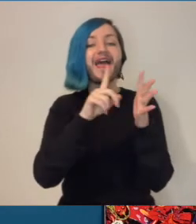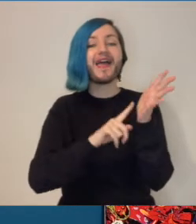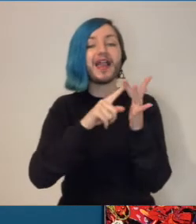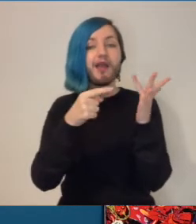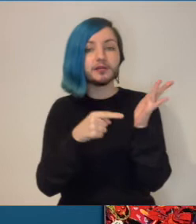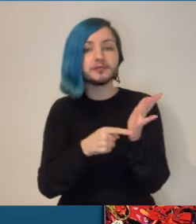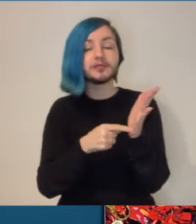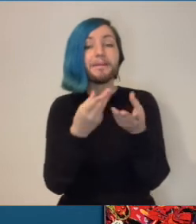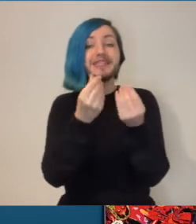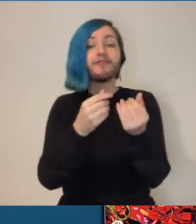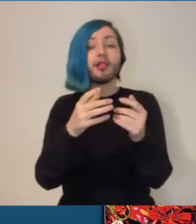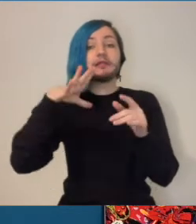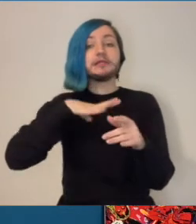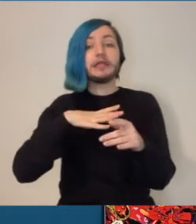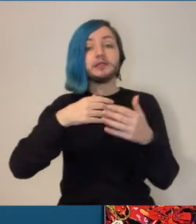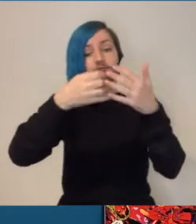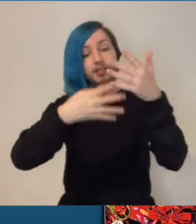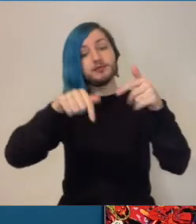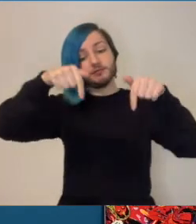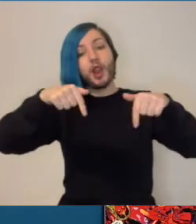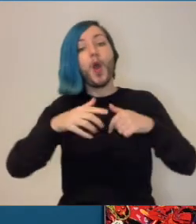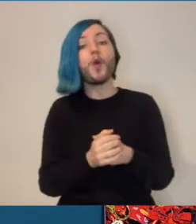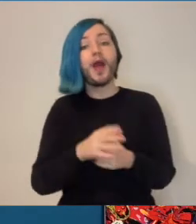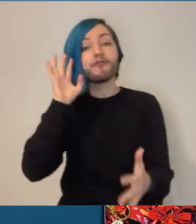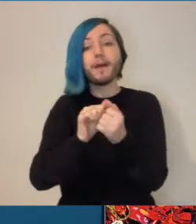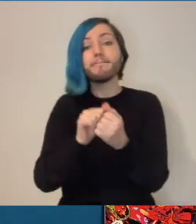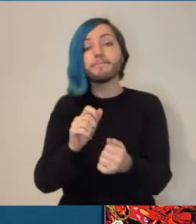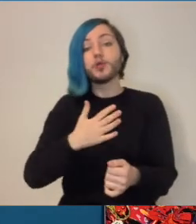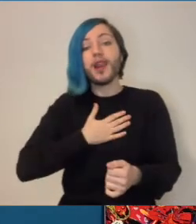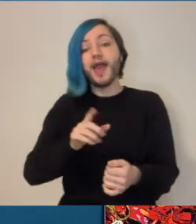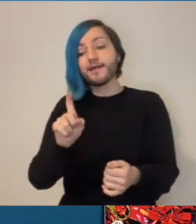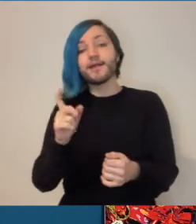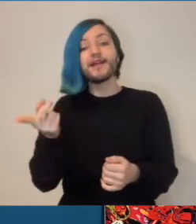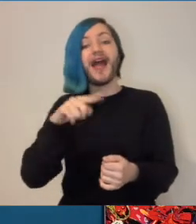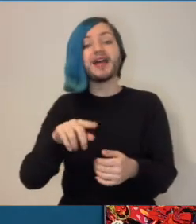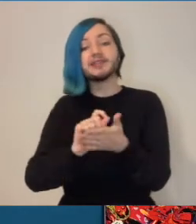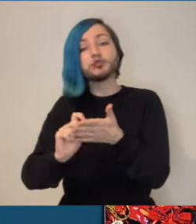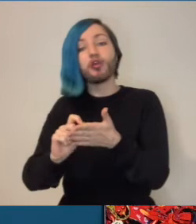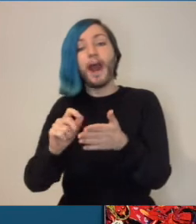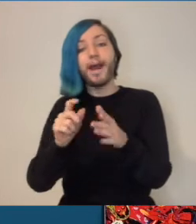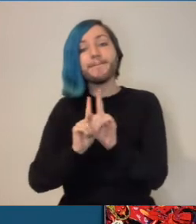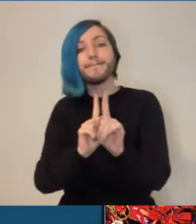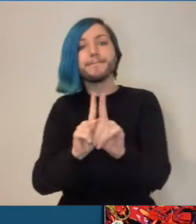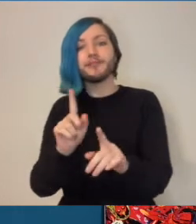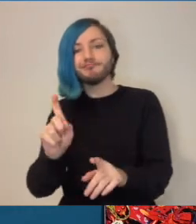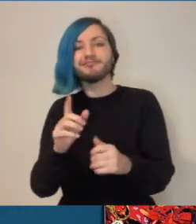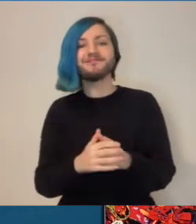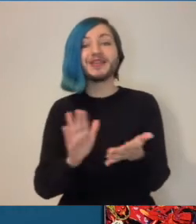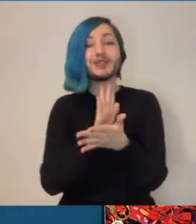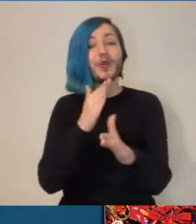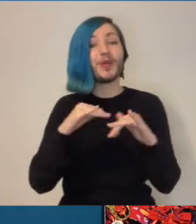Ruby Elliot. You can find the materials that you'll need for the workshop listed below, and don't forget to hit like and subscribe to our channel as